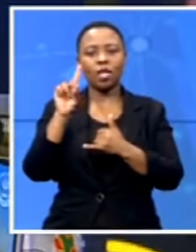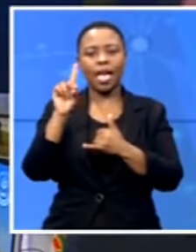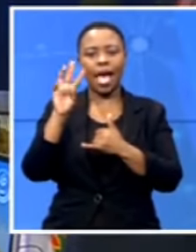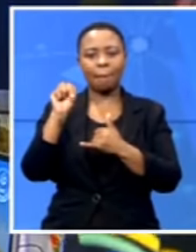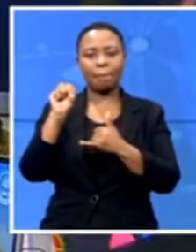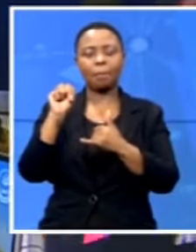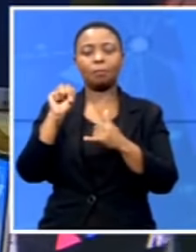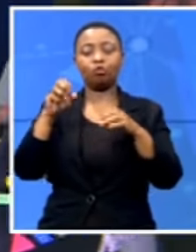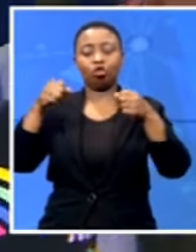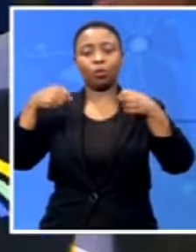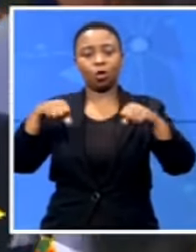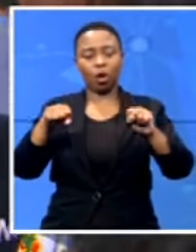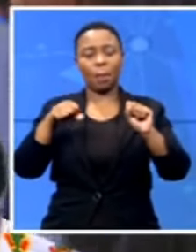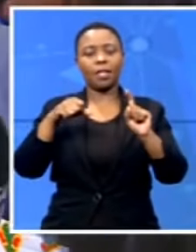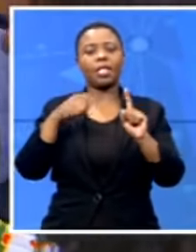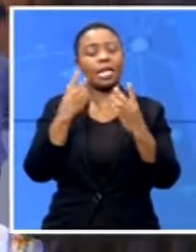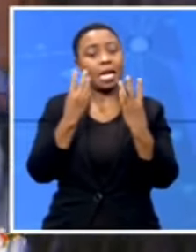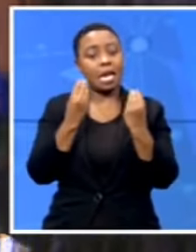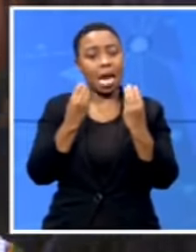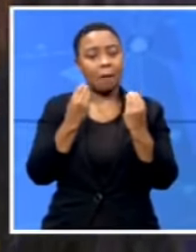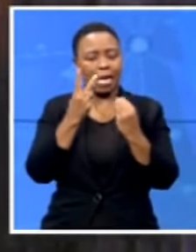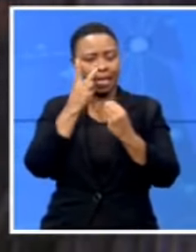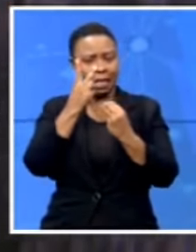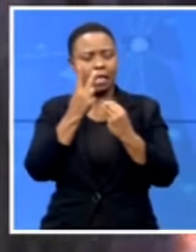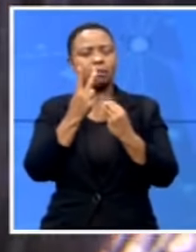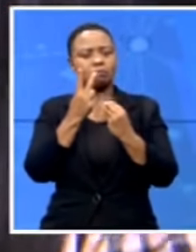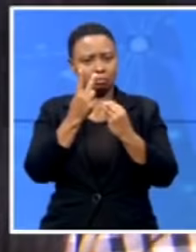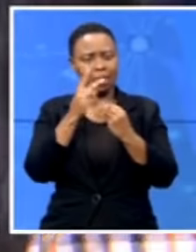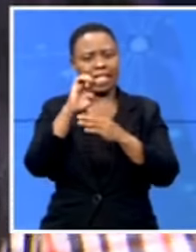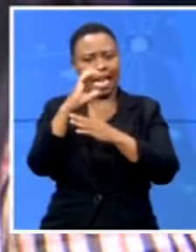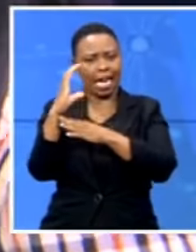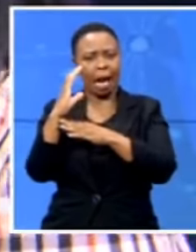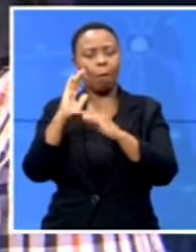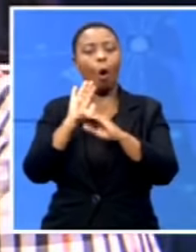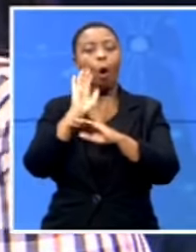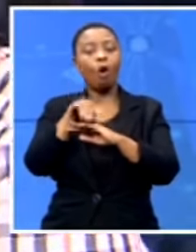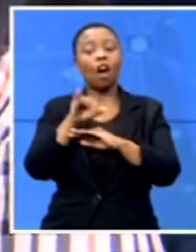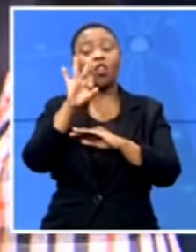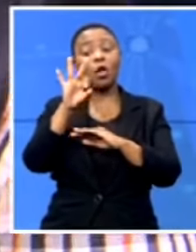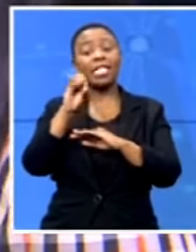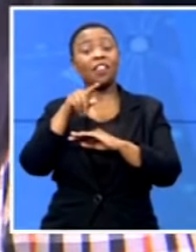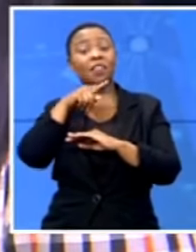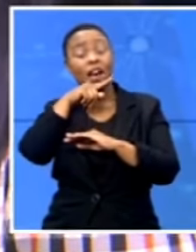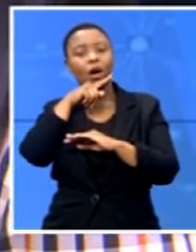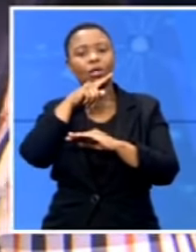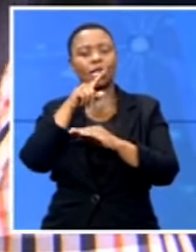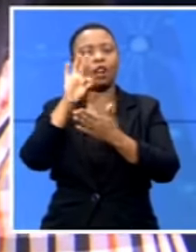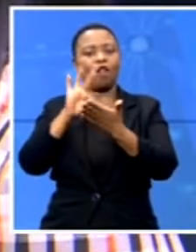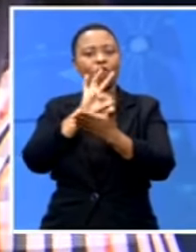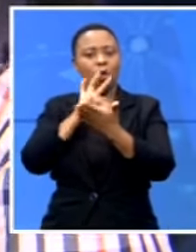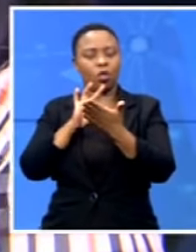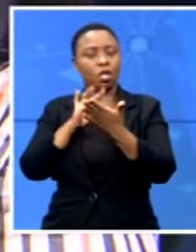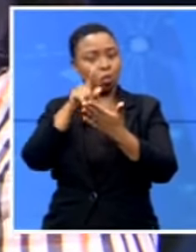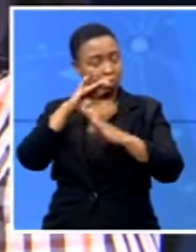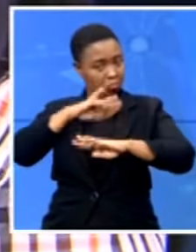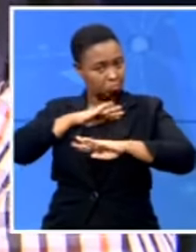from the Eastern Cape. You've got over 30,000 votes so far. Is this comforting for the party? Well,